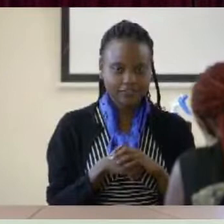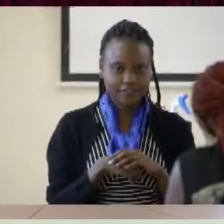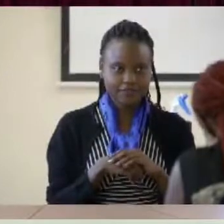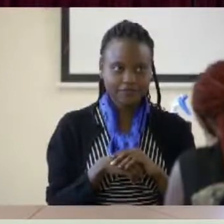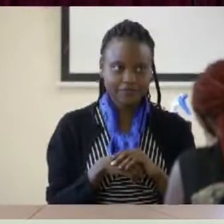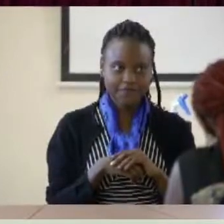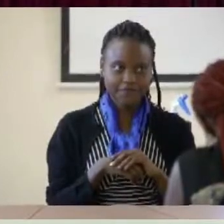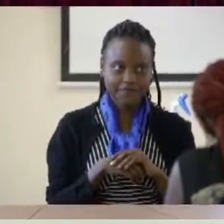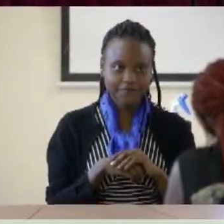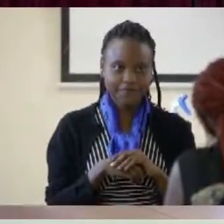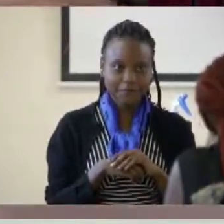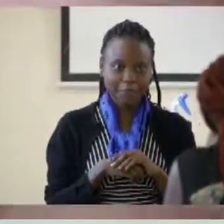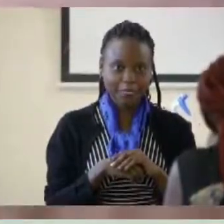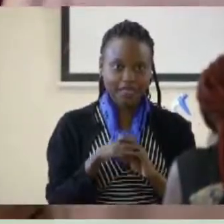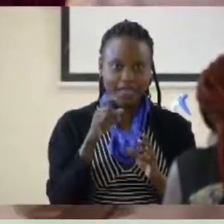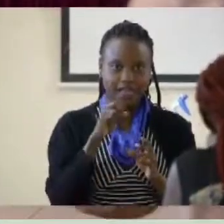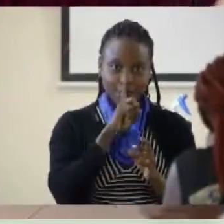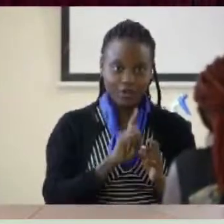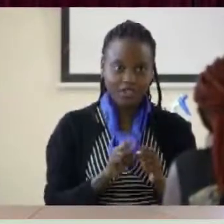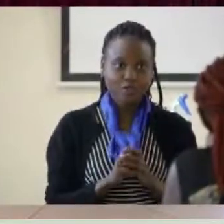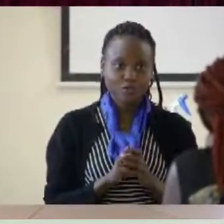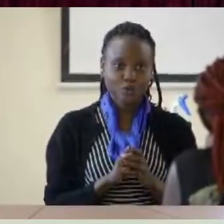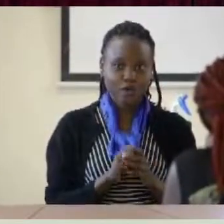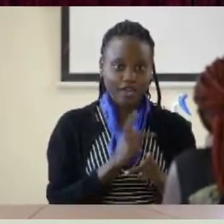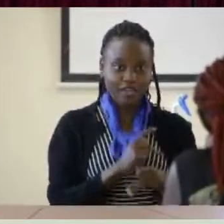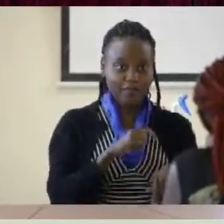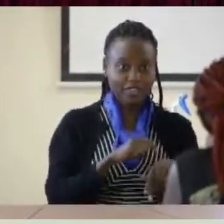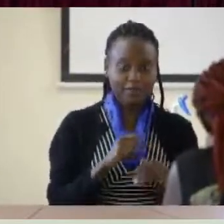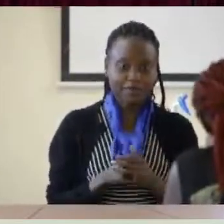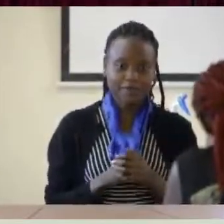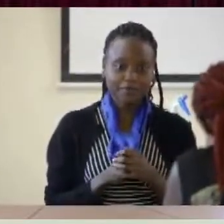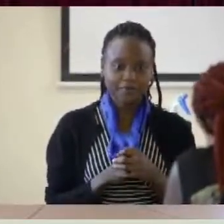Okay, I will ensure I keep the 7 minutes.